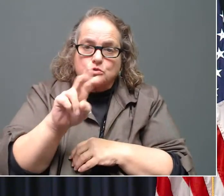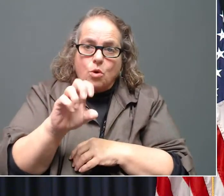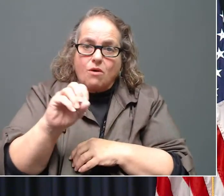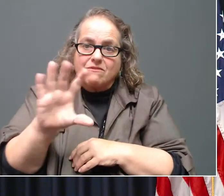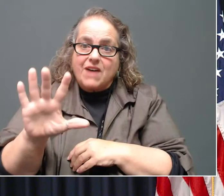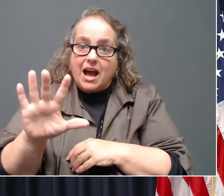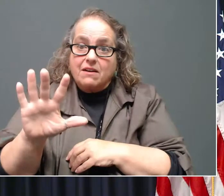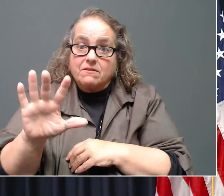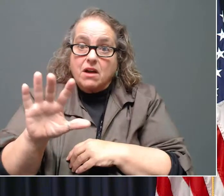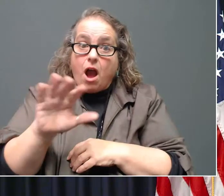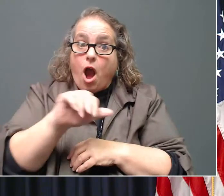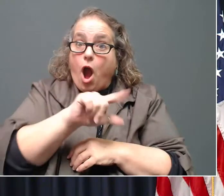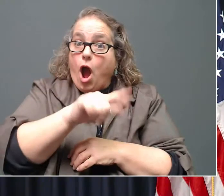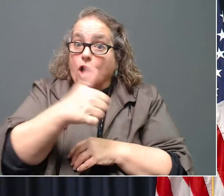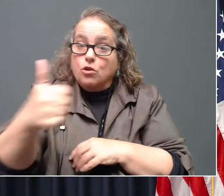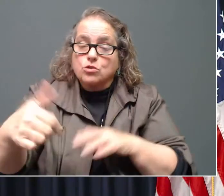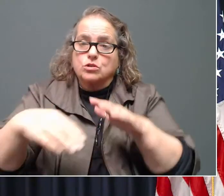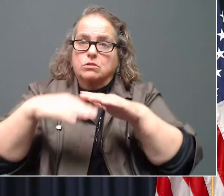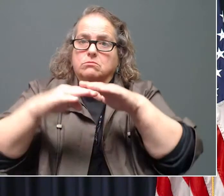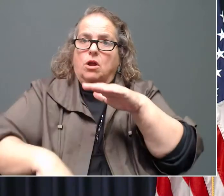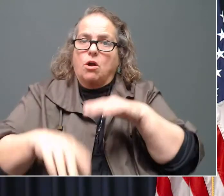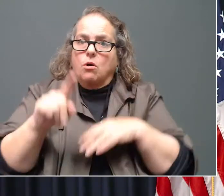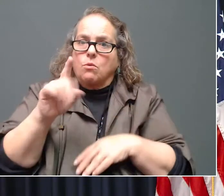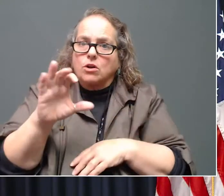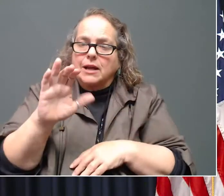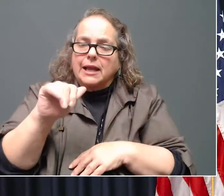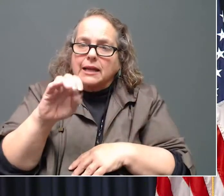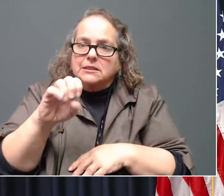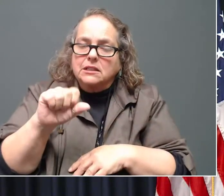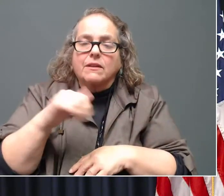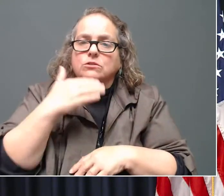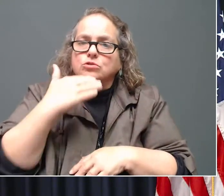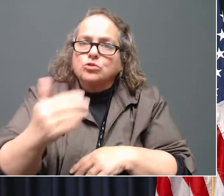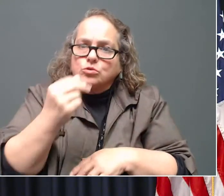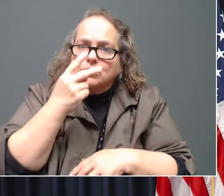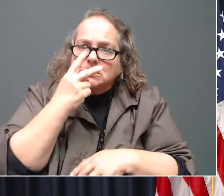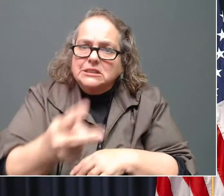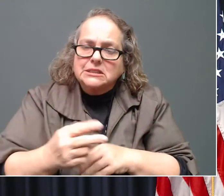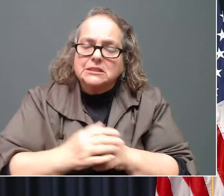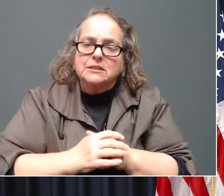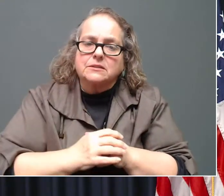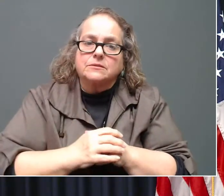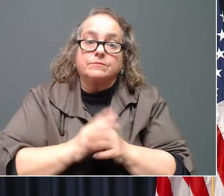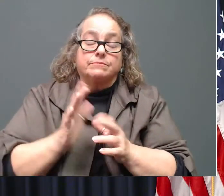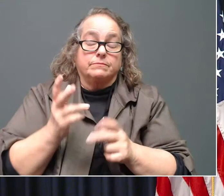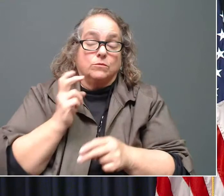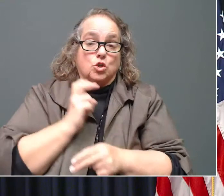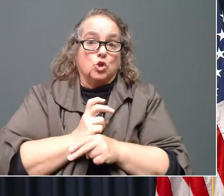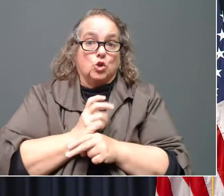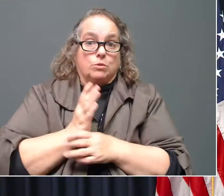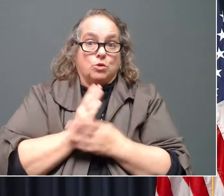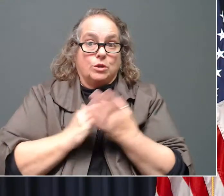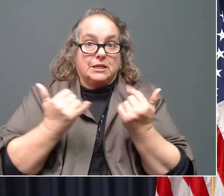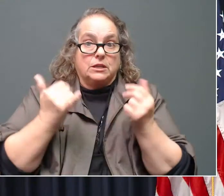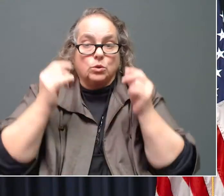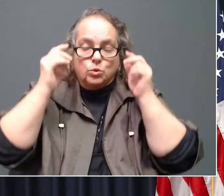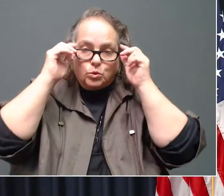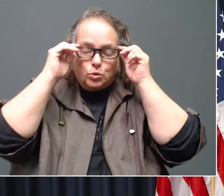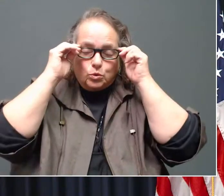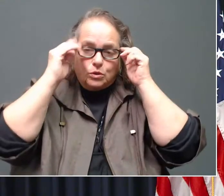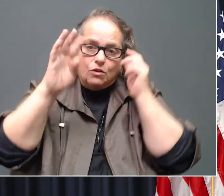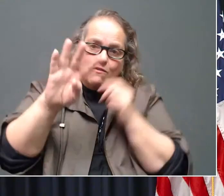is below 100 cases, which is good to see. Now, here's the hard part. We have 40 new